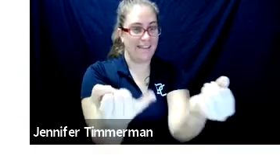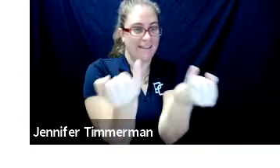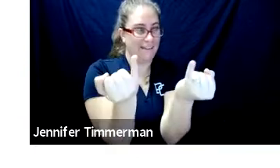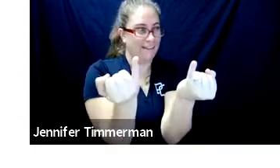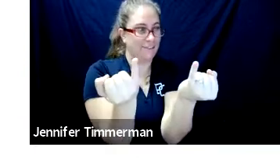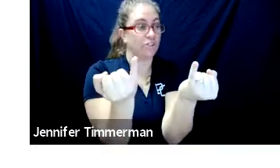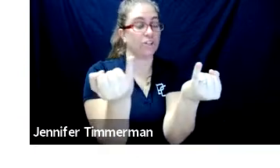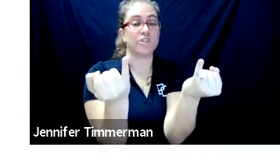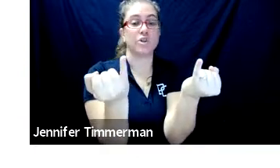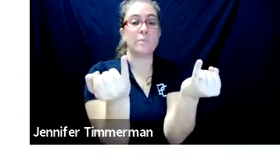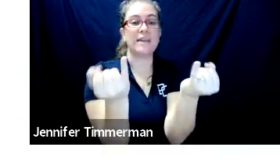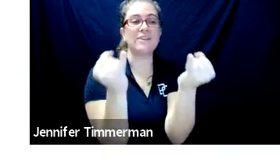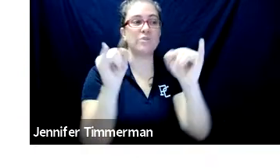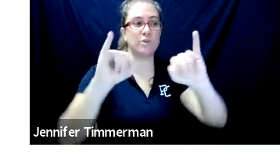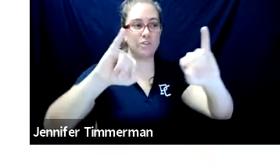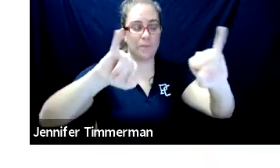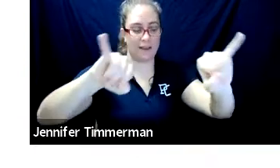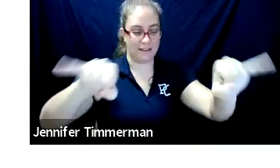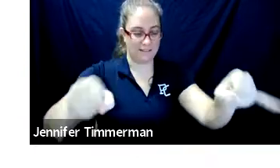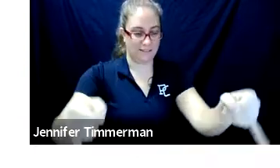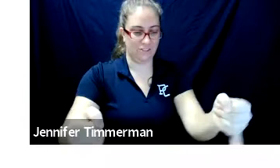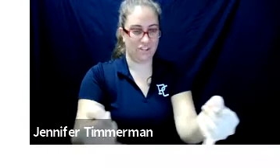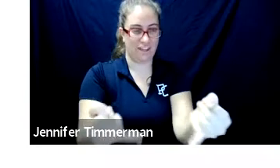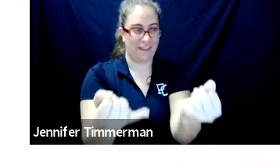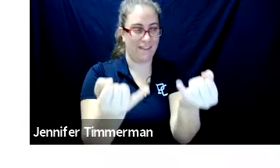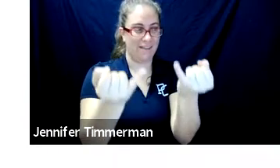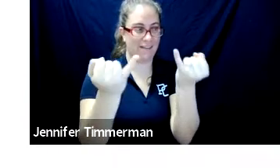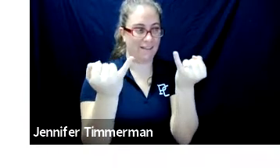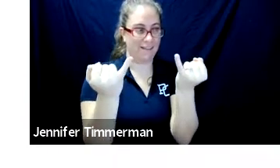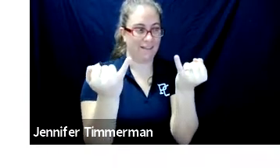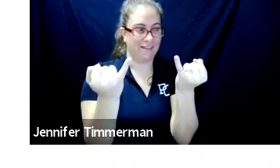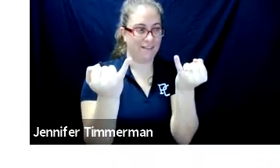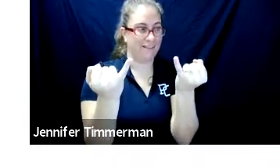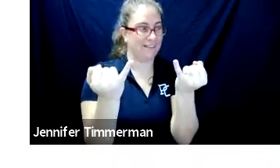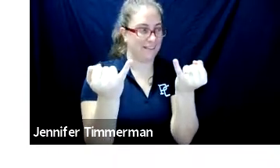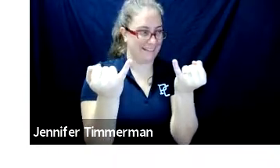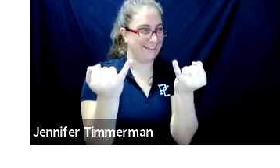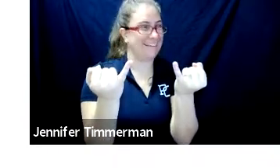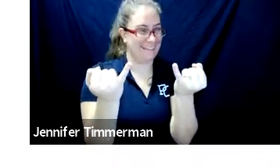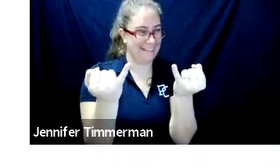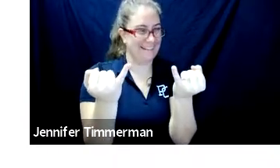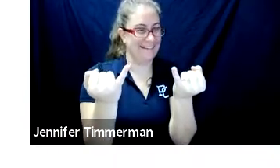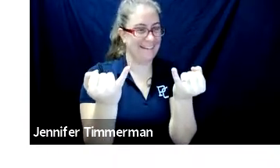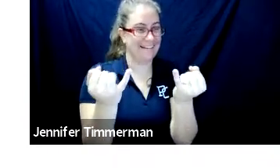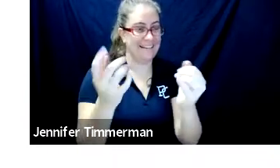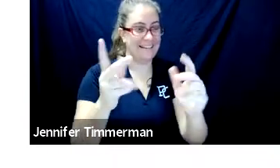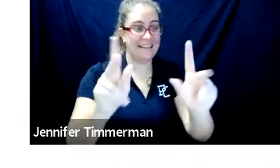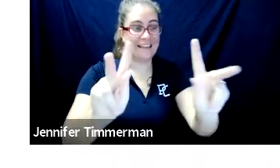J, so you're going to scoop in towards your body. J, good.